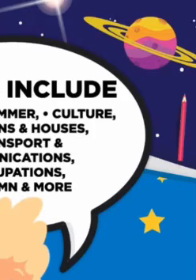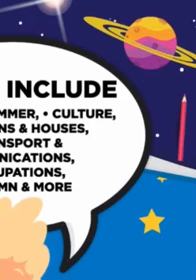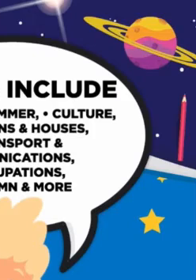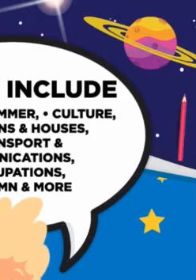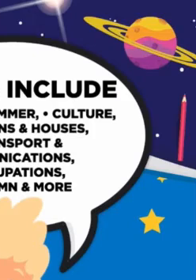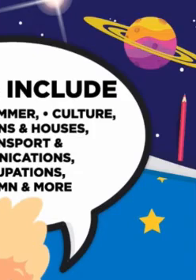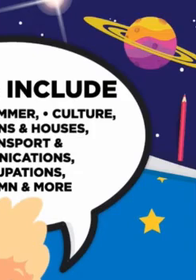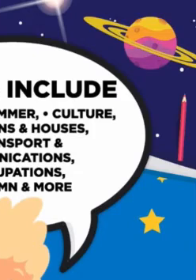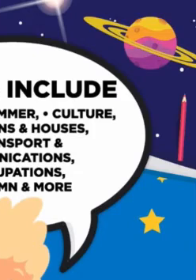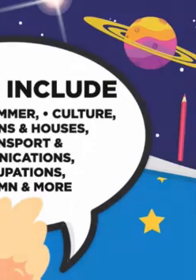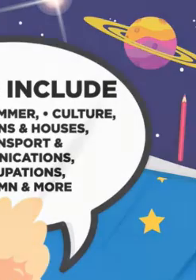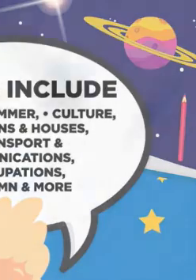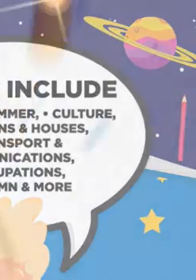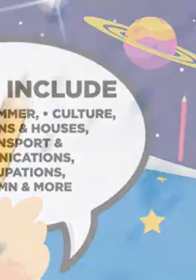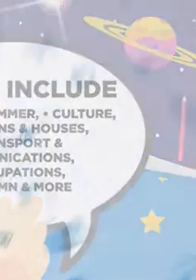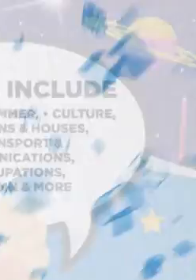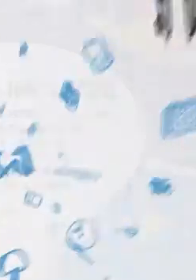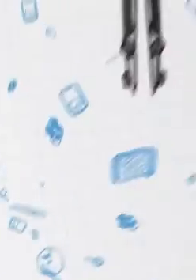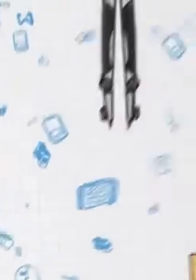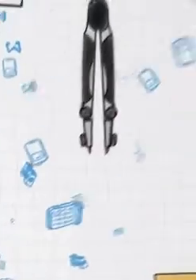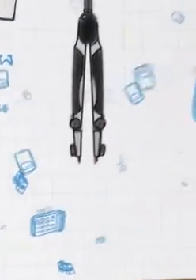different languages.